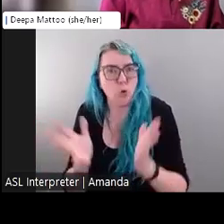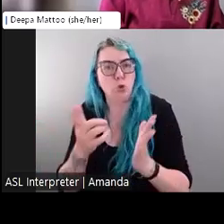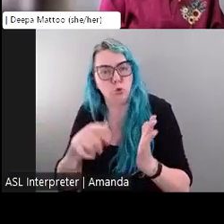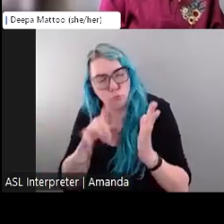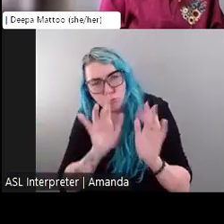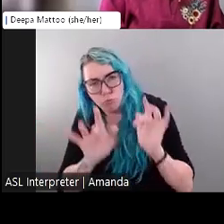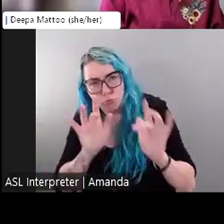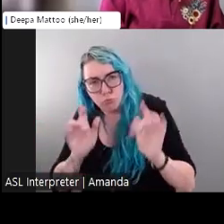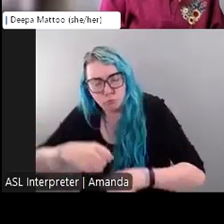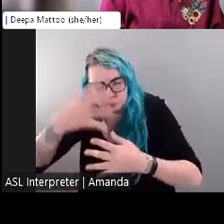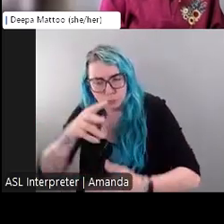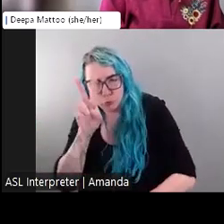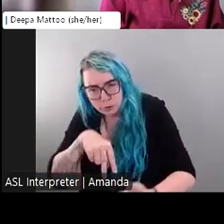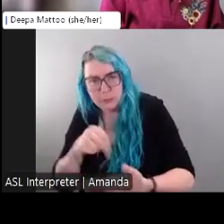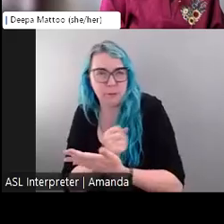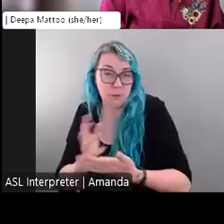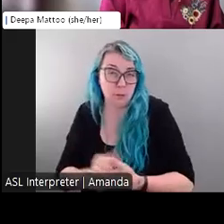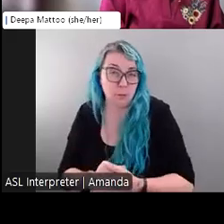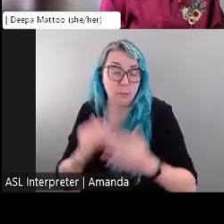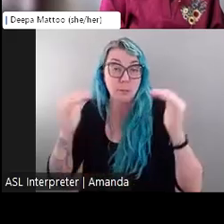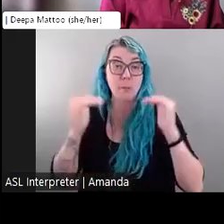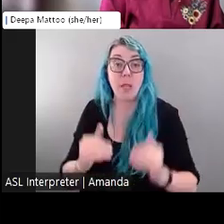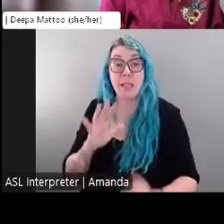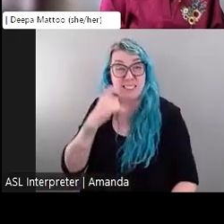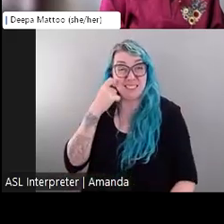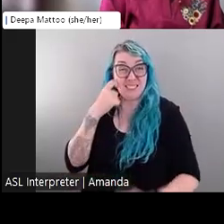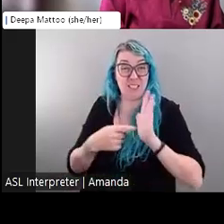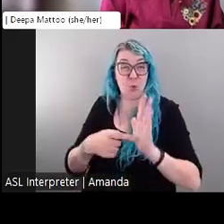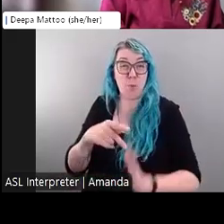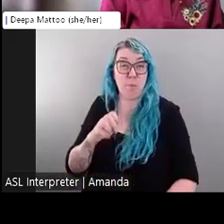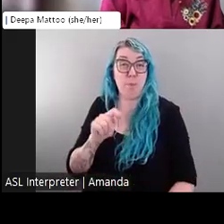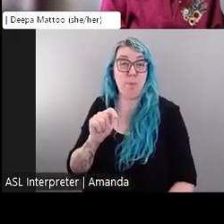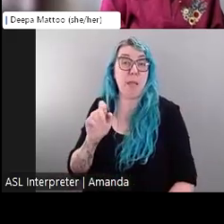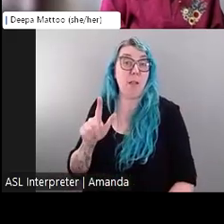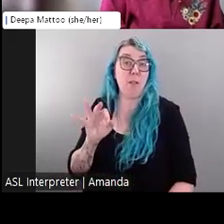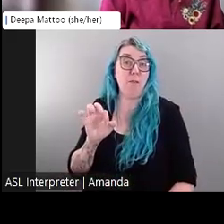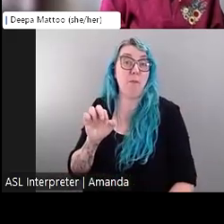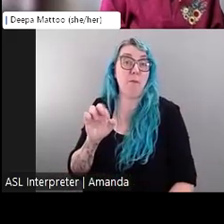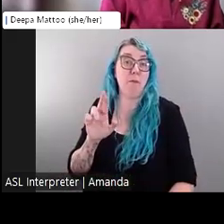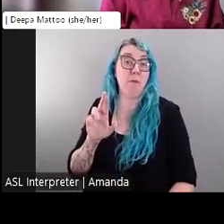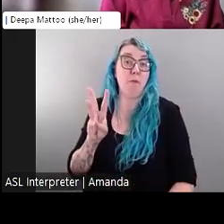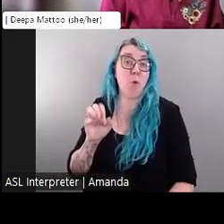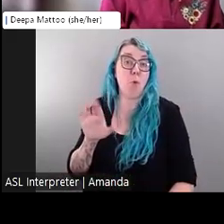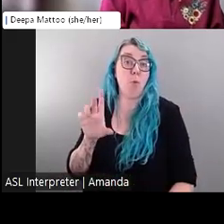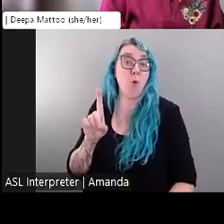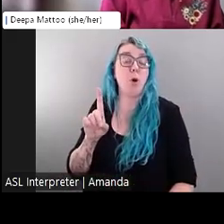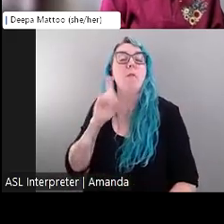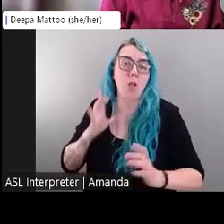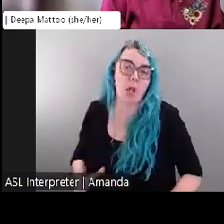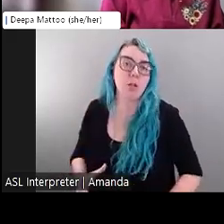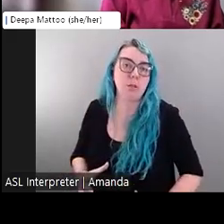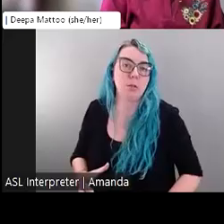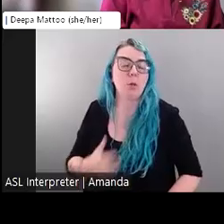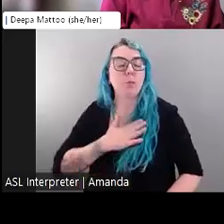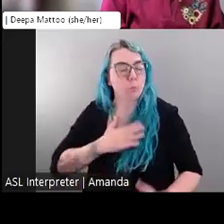just mentioned, explore the Pedal Forward tool and share it with trusted networks and clients. And as Margarita mentioned at the beginning of